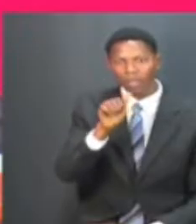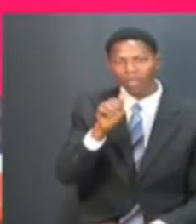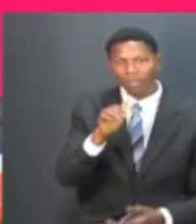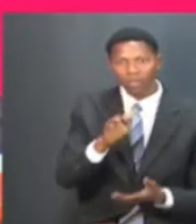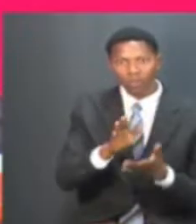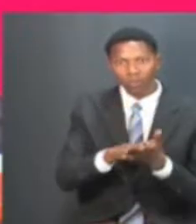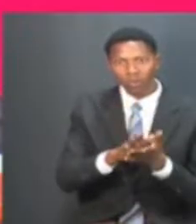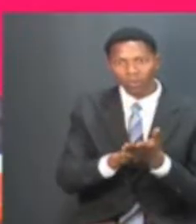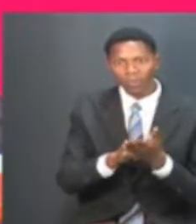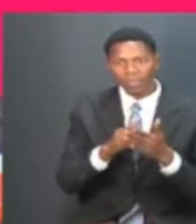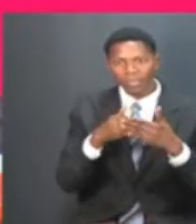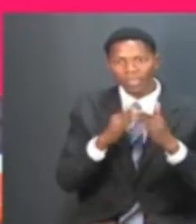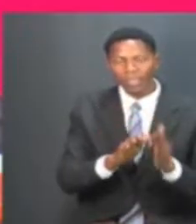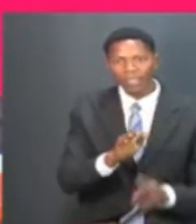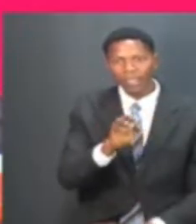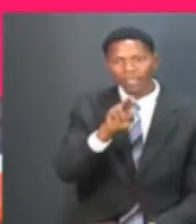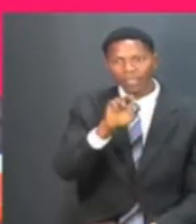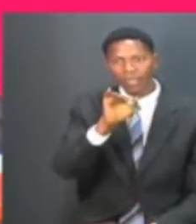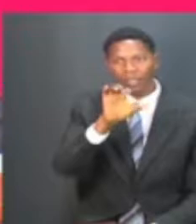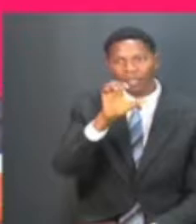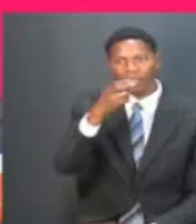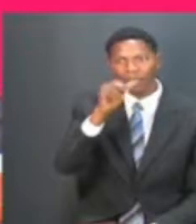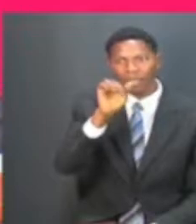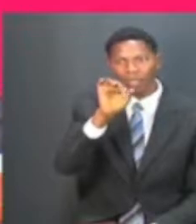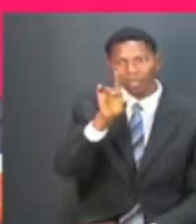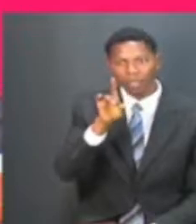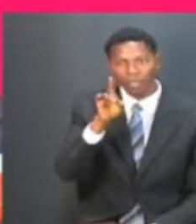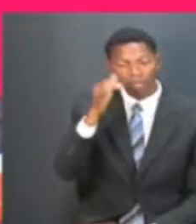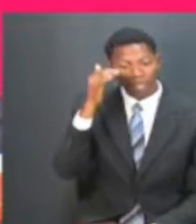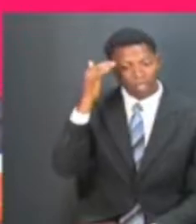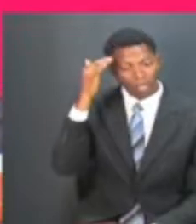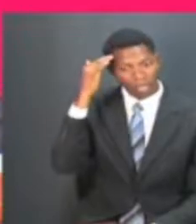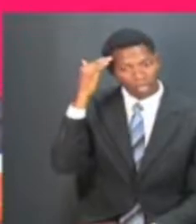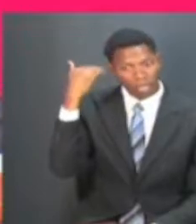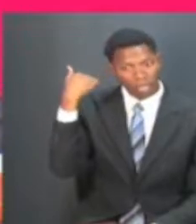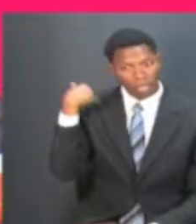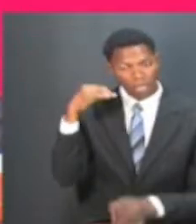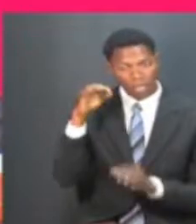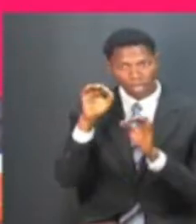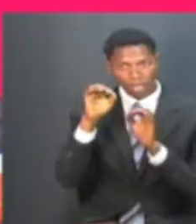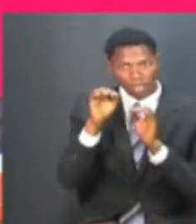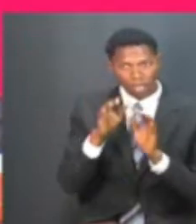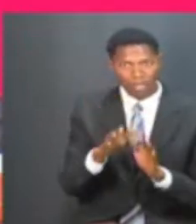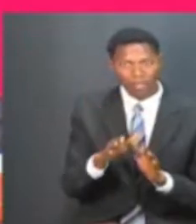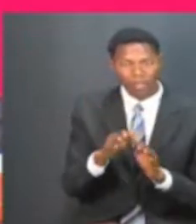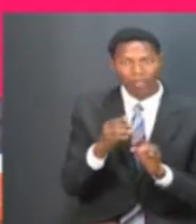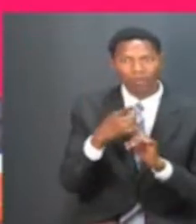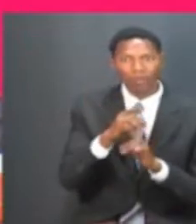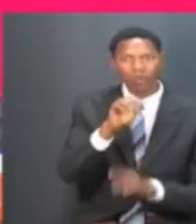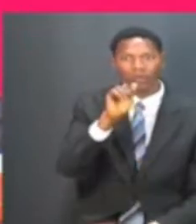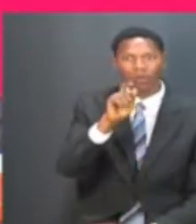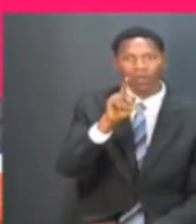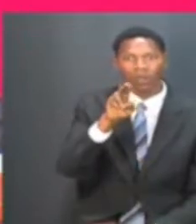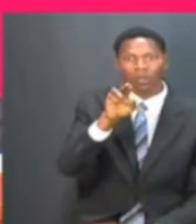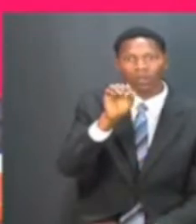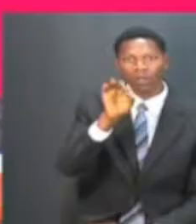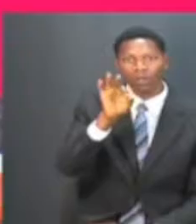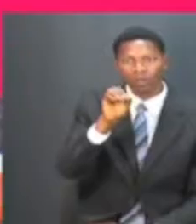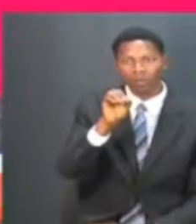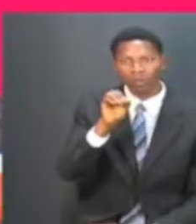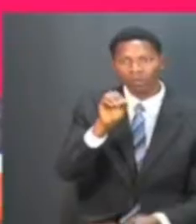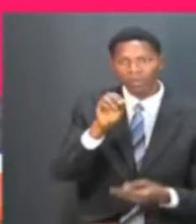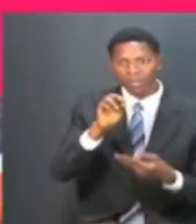Boatin, head teacher. They are from Ekrofum, they numbered